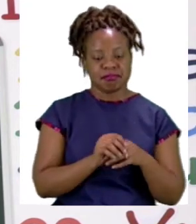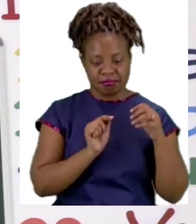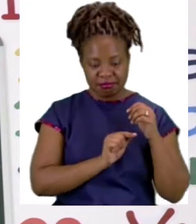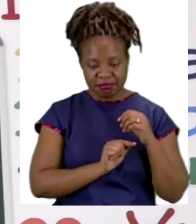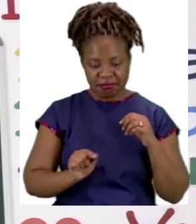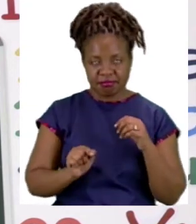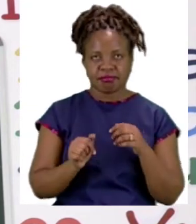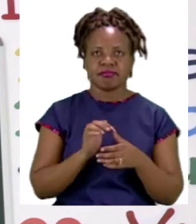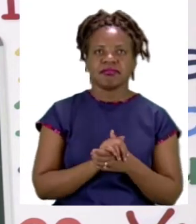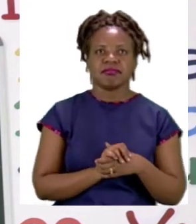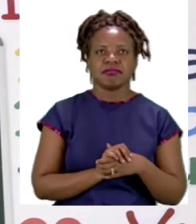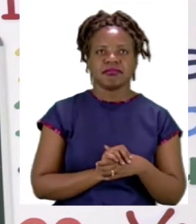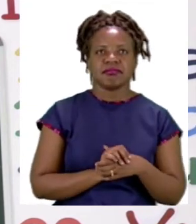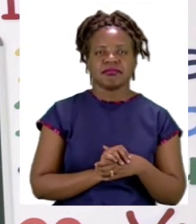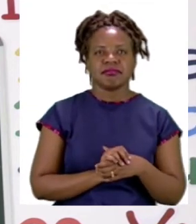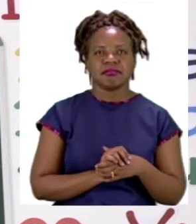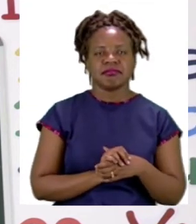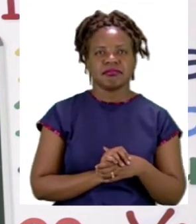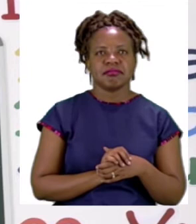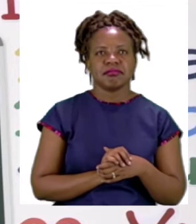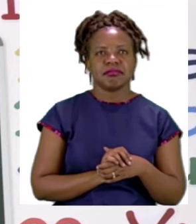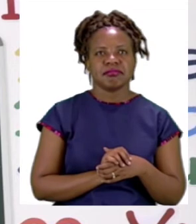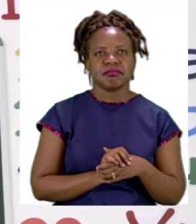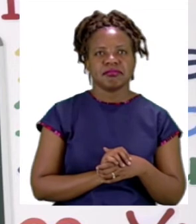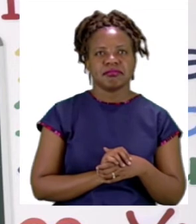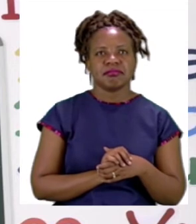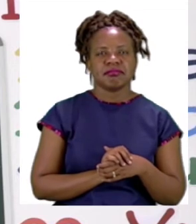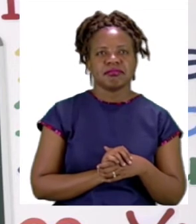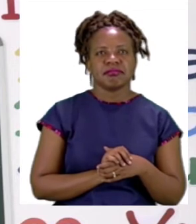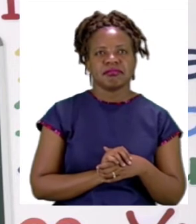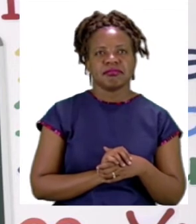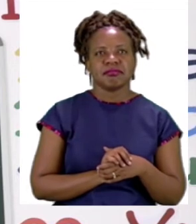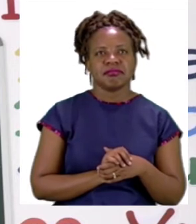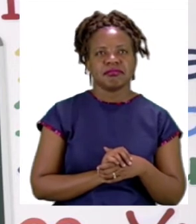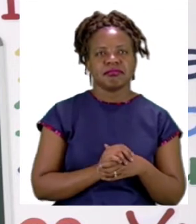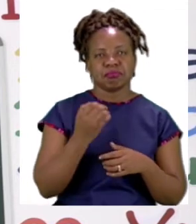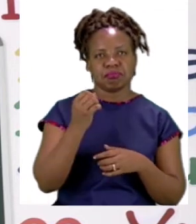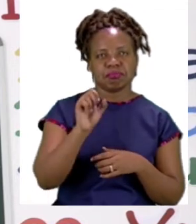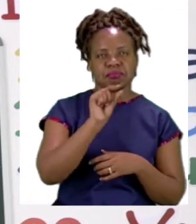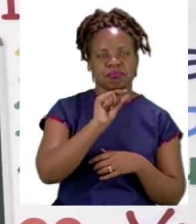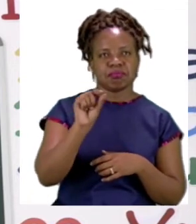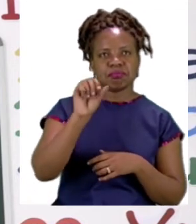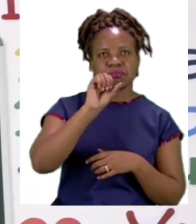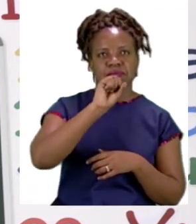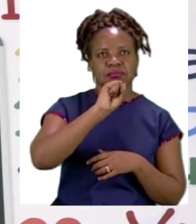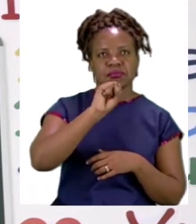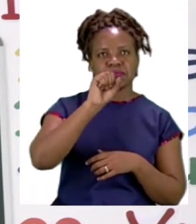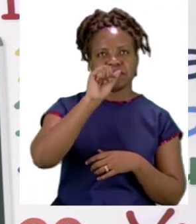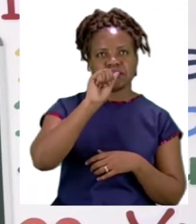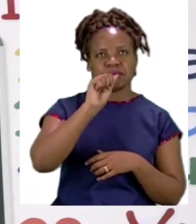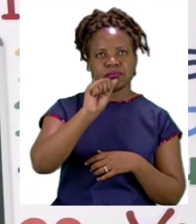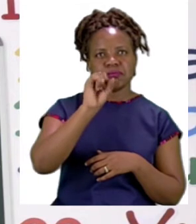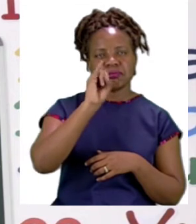the word box. Now, the last word we're going to do is the word sail. It's already there in your book, so